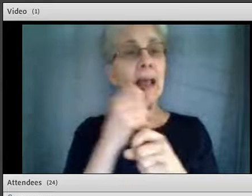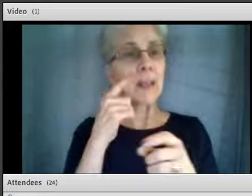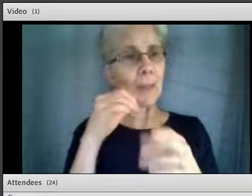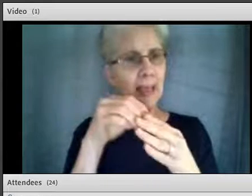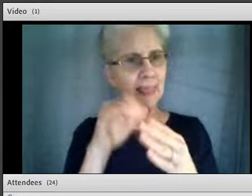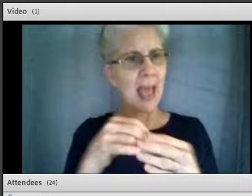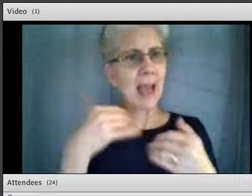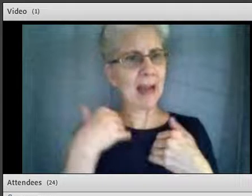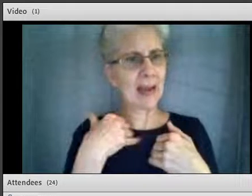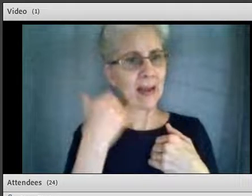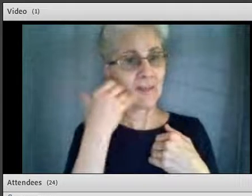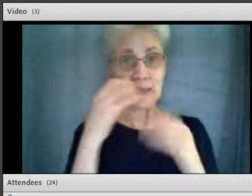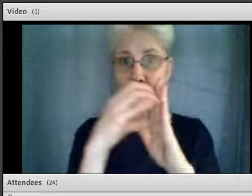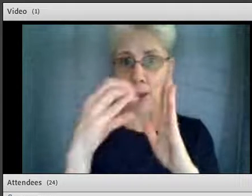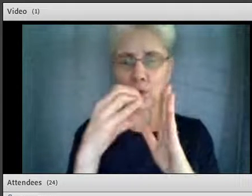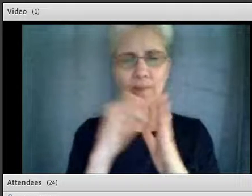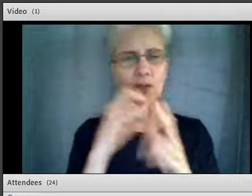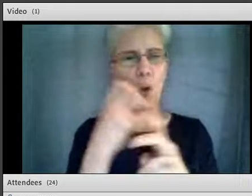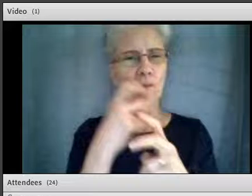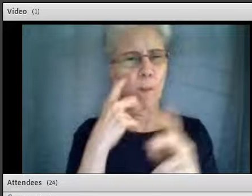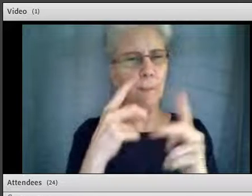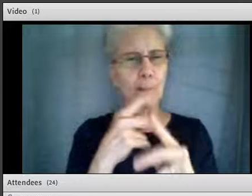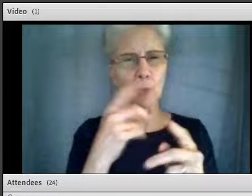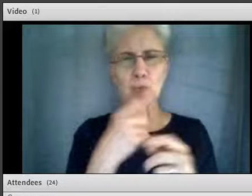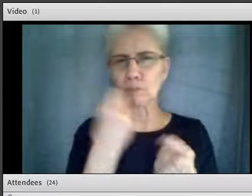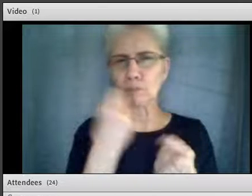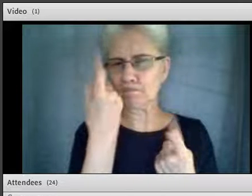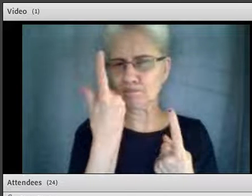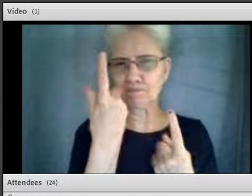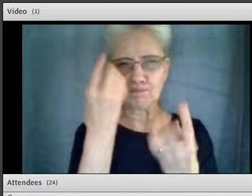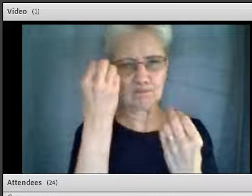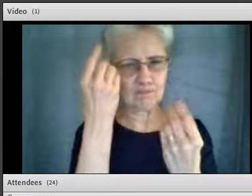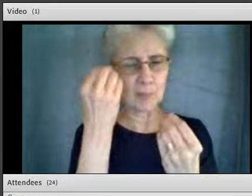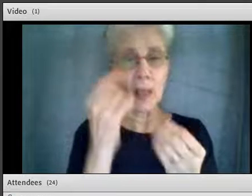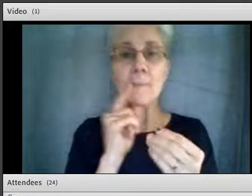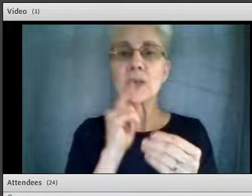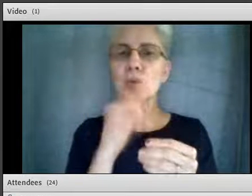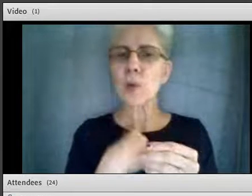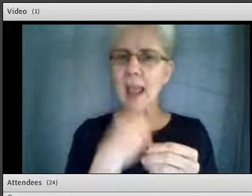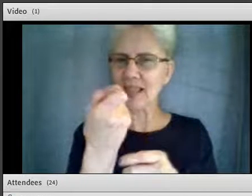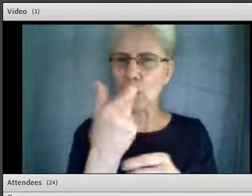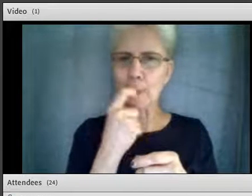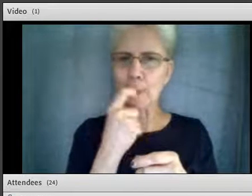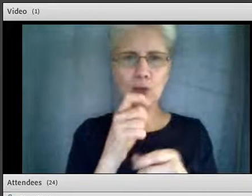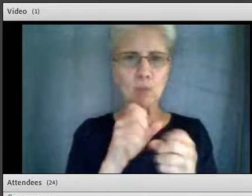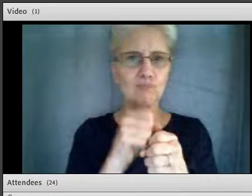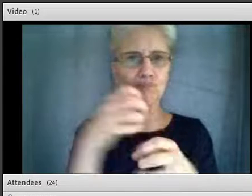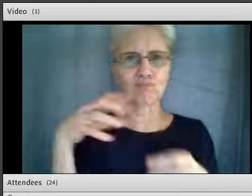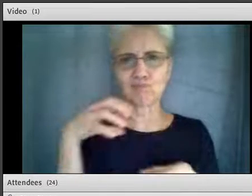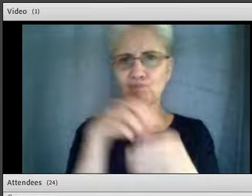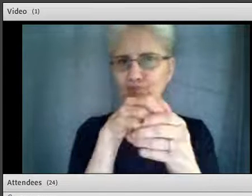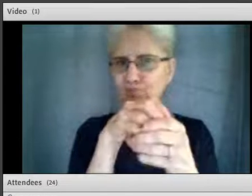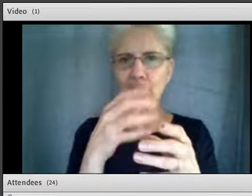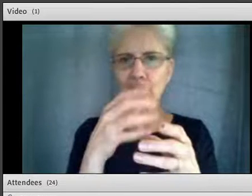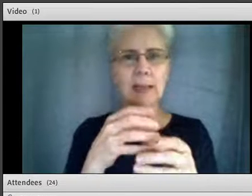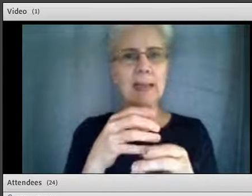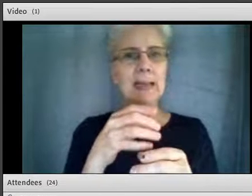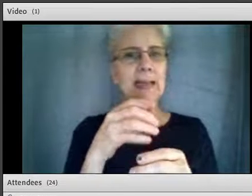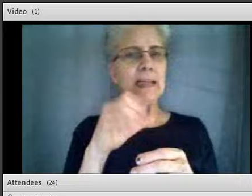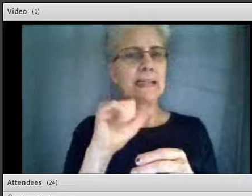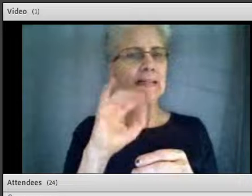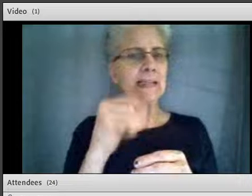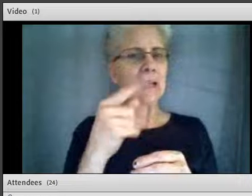for people to digest. Make sure you have a little bit, don't just do single spacing, maybe single and a half spacing, so there's a